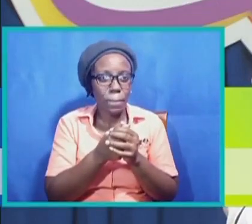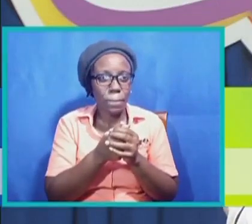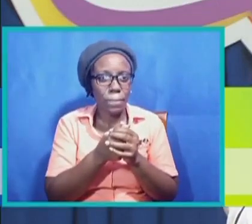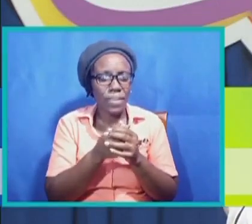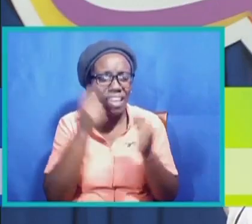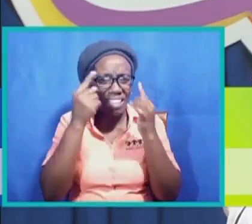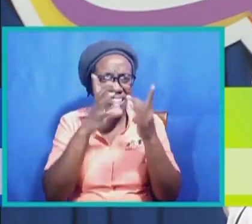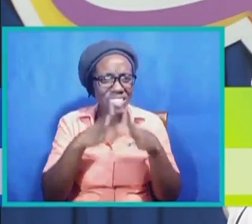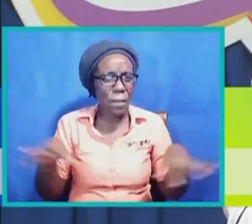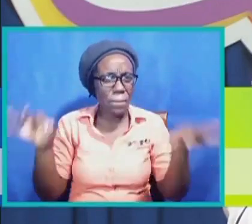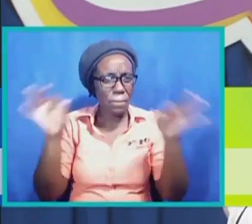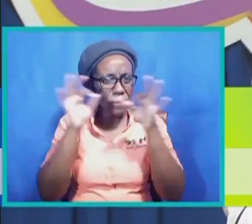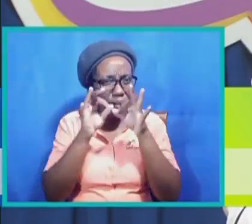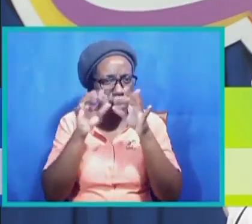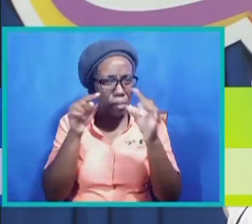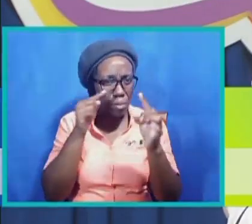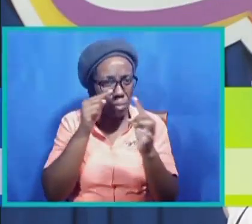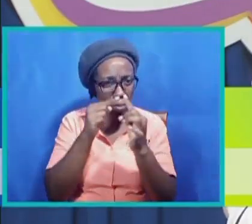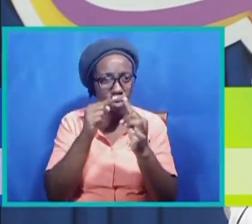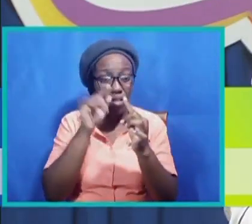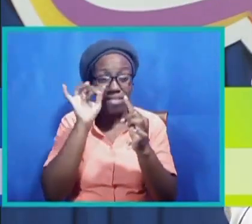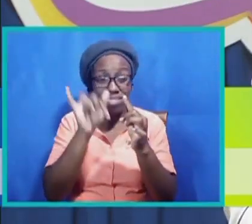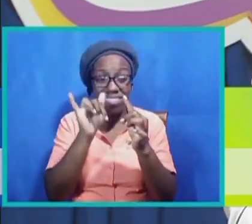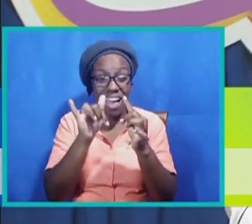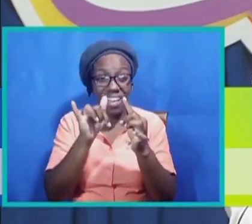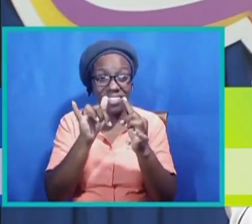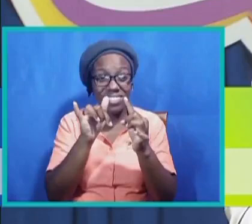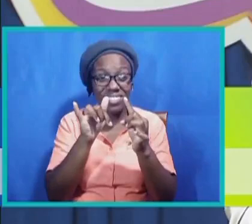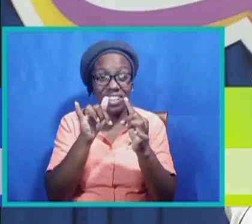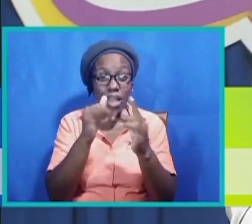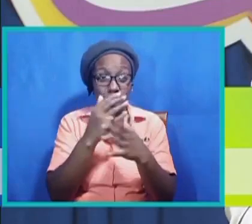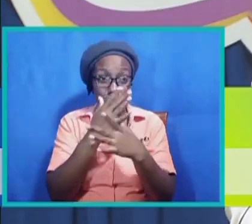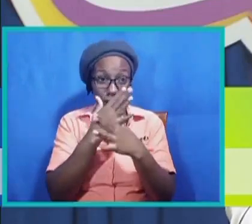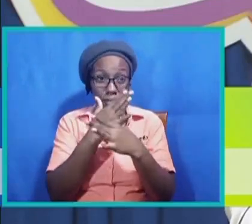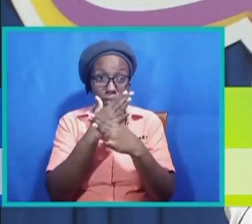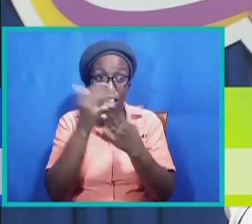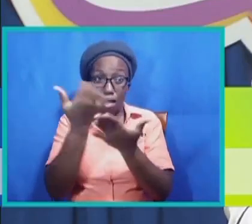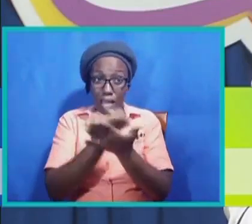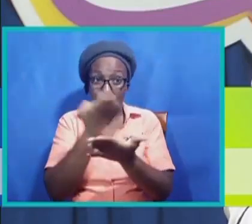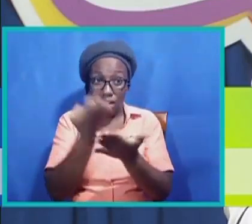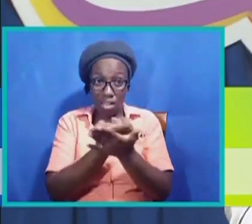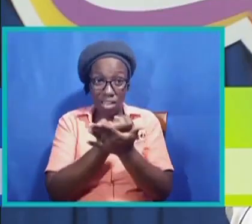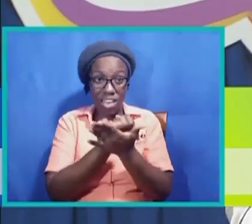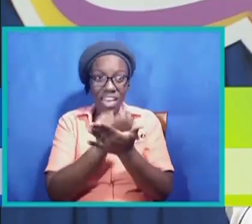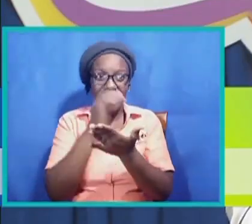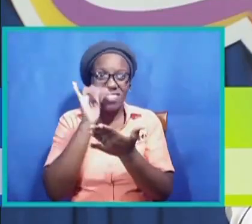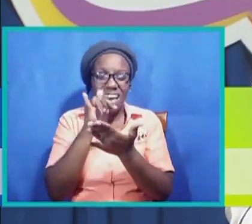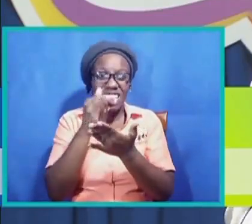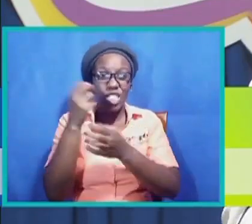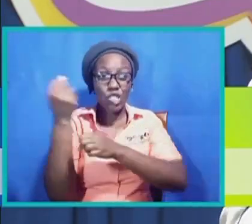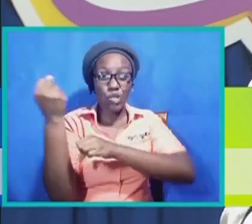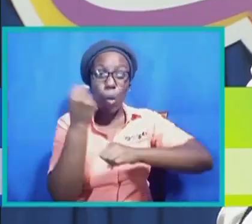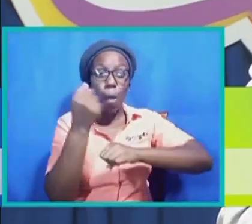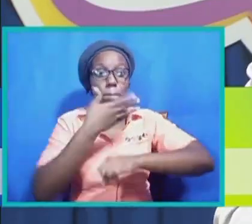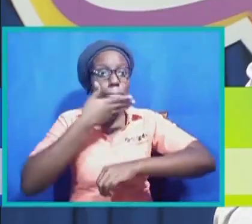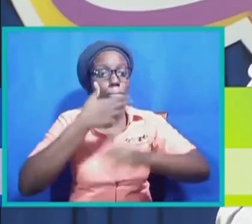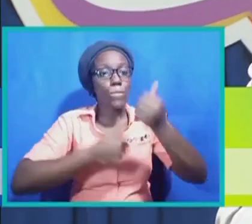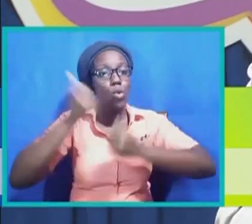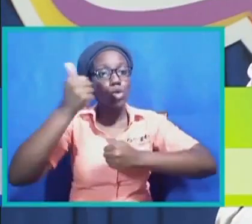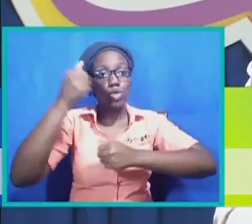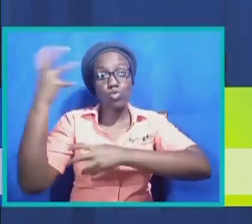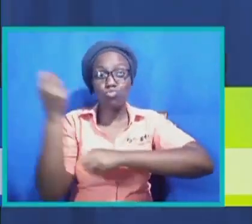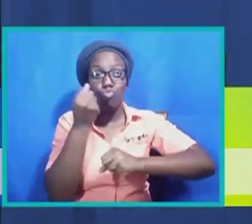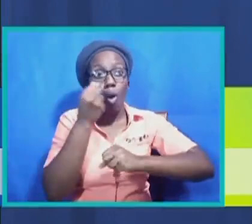point that the German economy is the strongest economy because they don't make